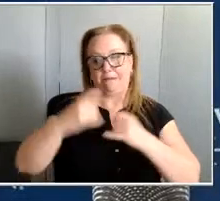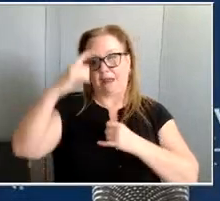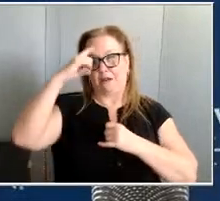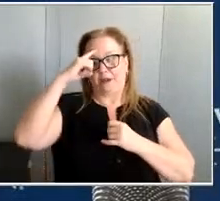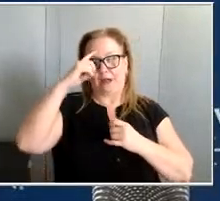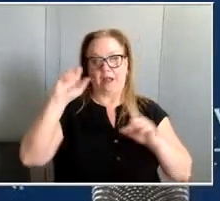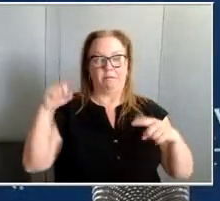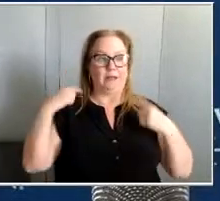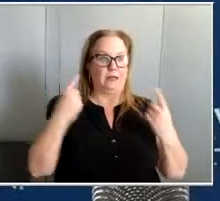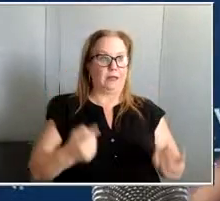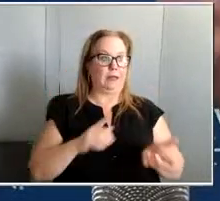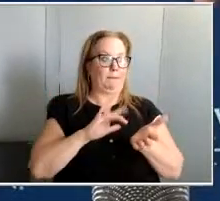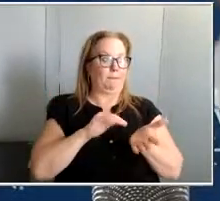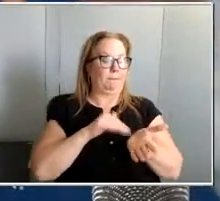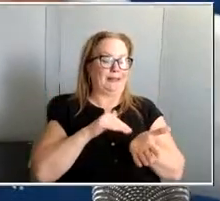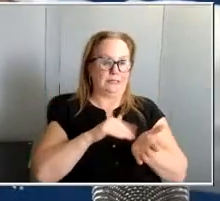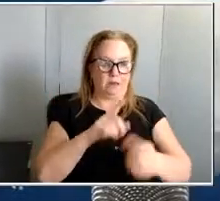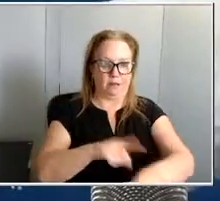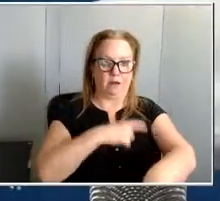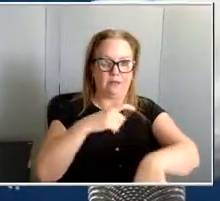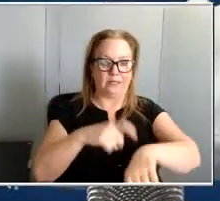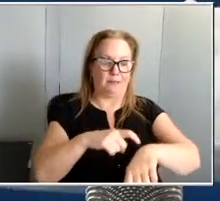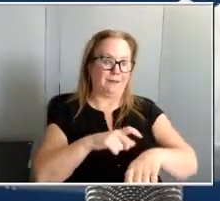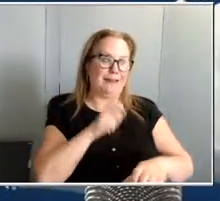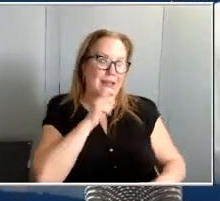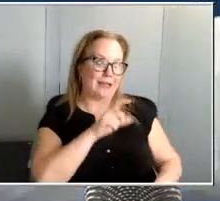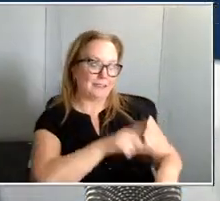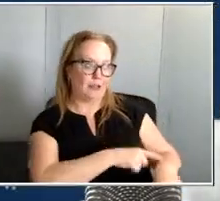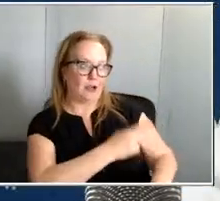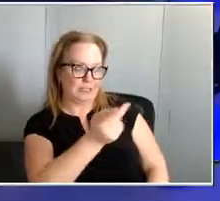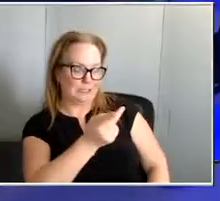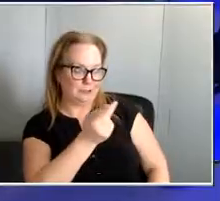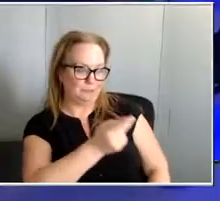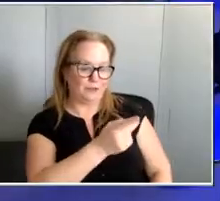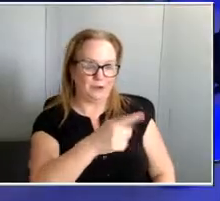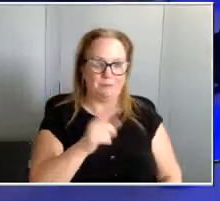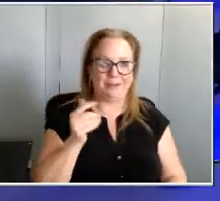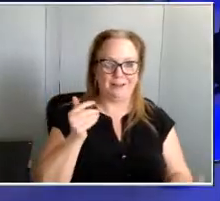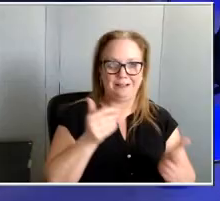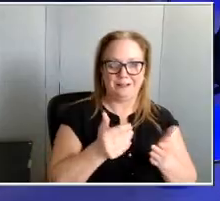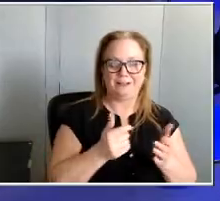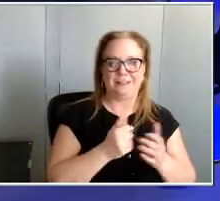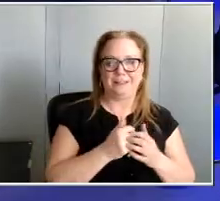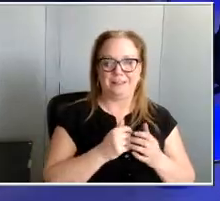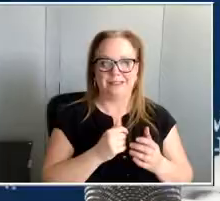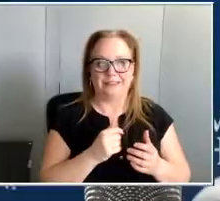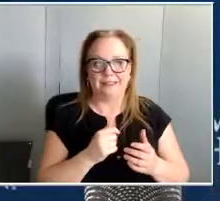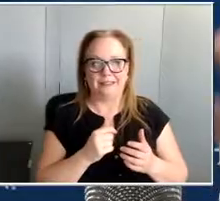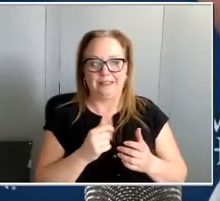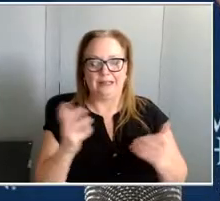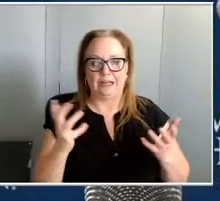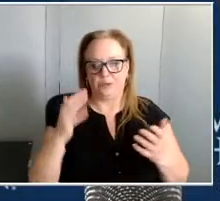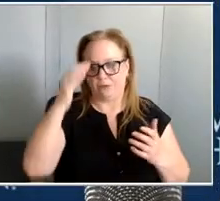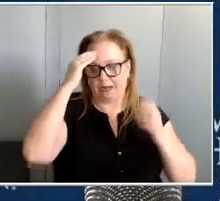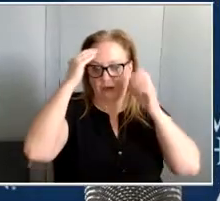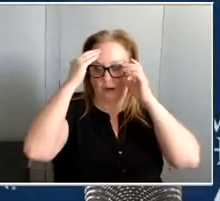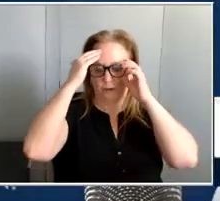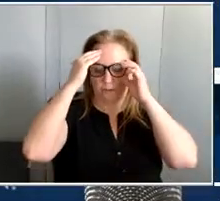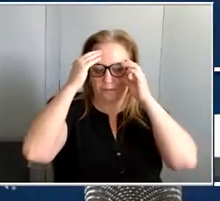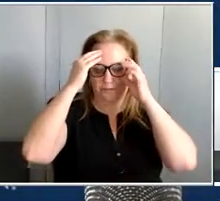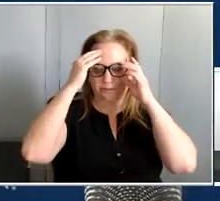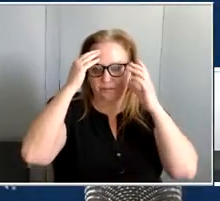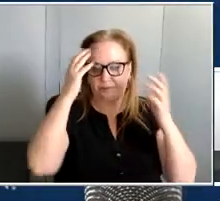medicine approximately a very long time. Not as long as perhaps the two of you, but darn close. And here's what I know. You